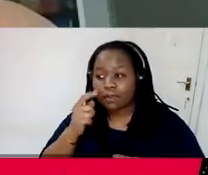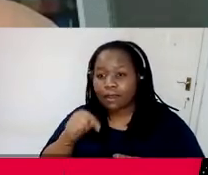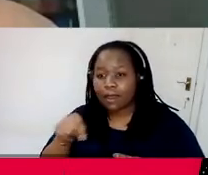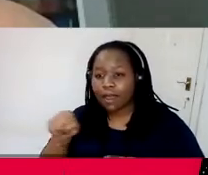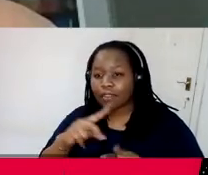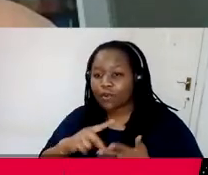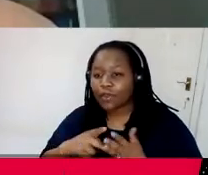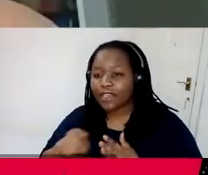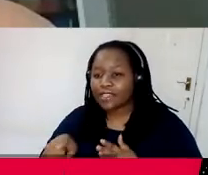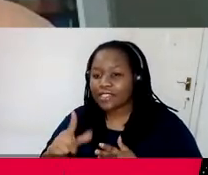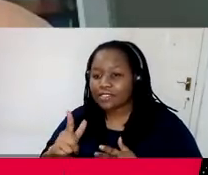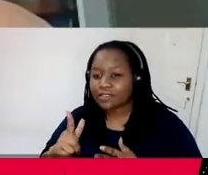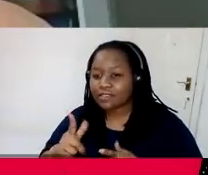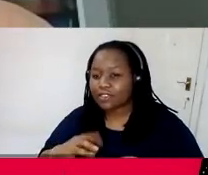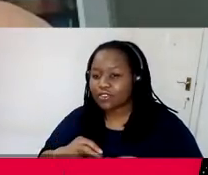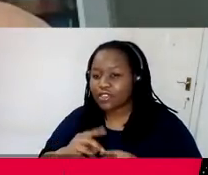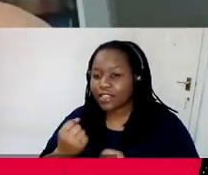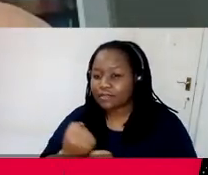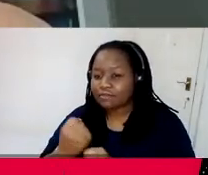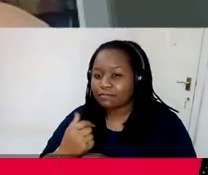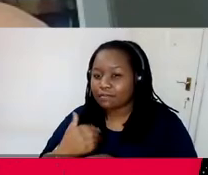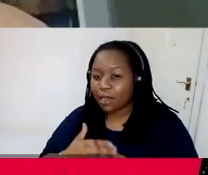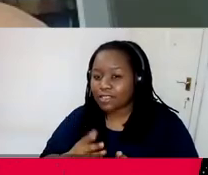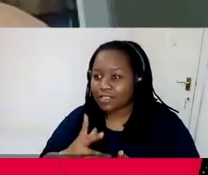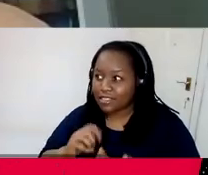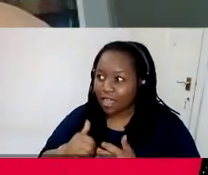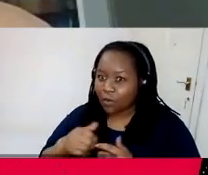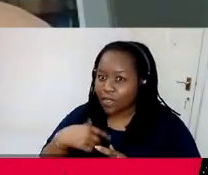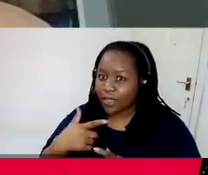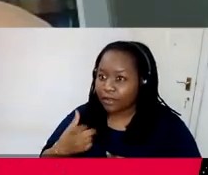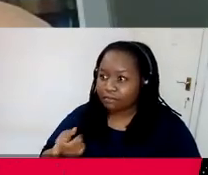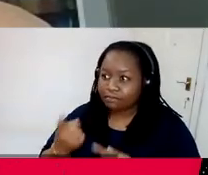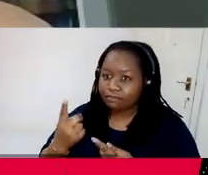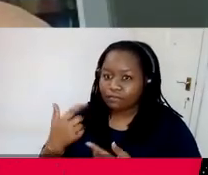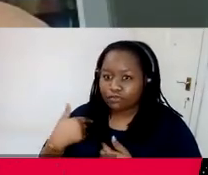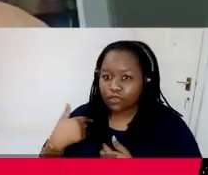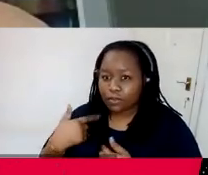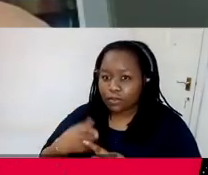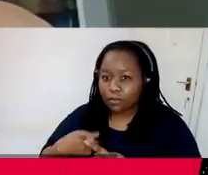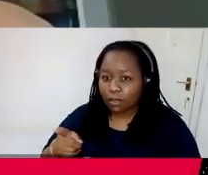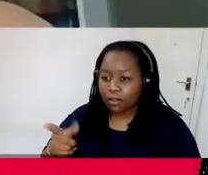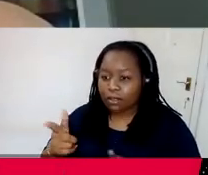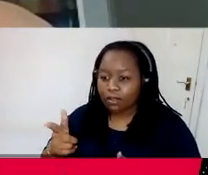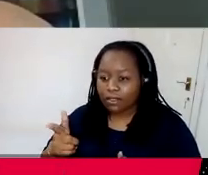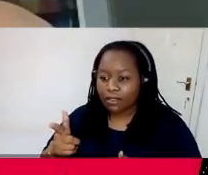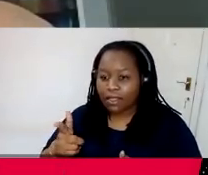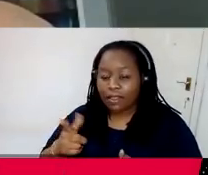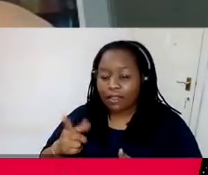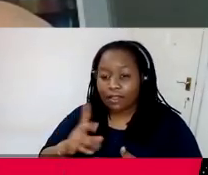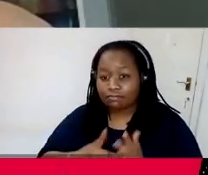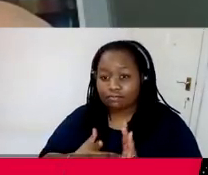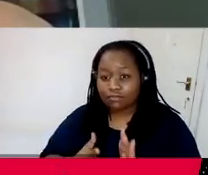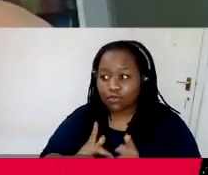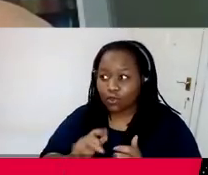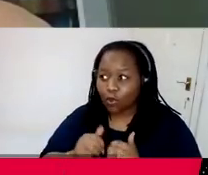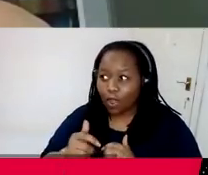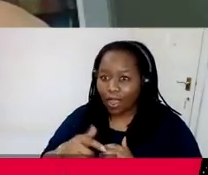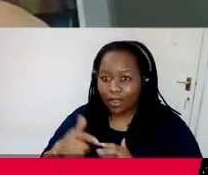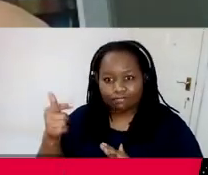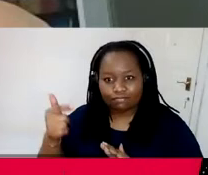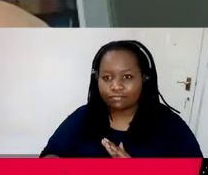system, the development of, you know, the use of arms and